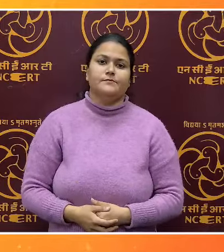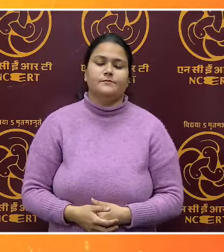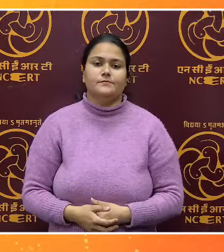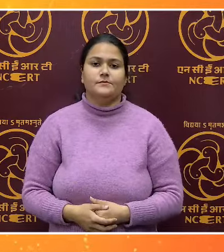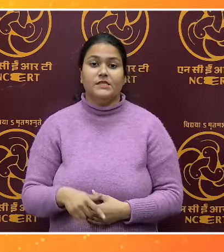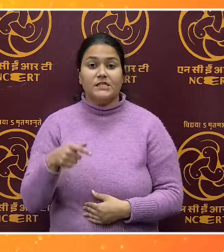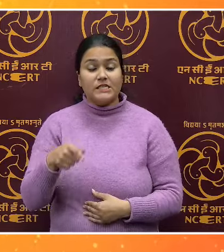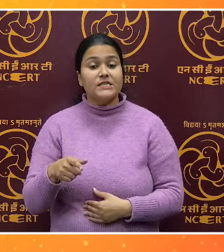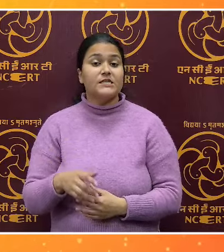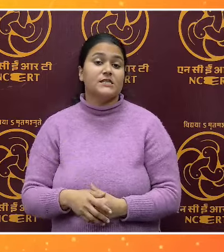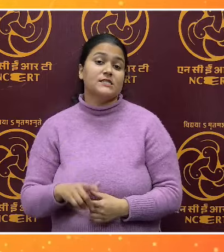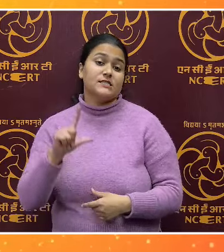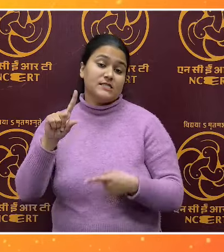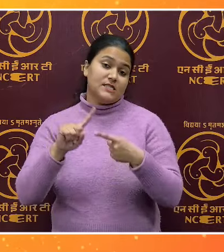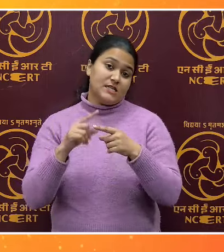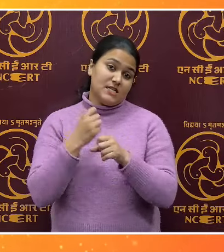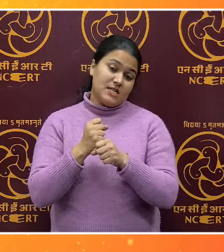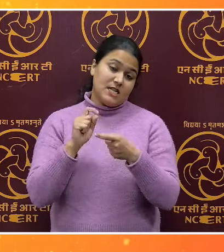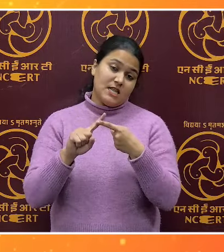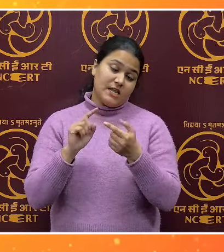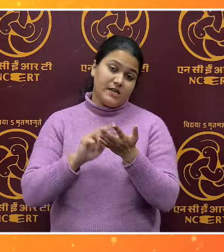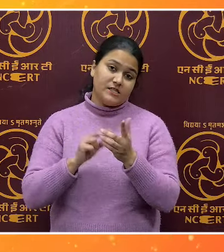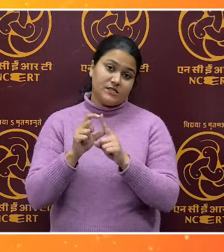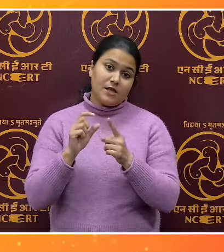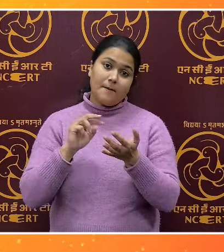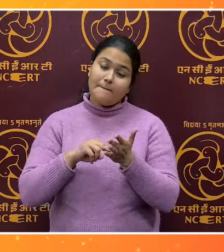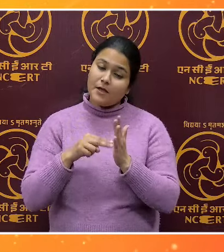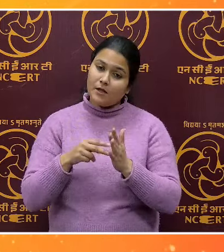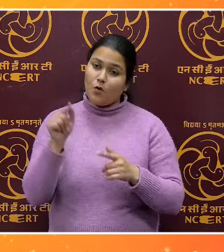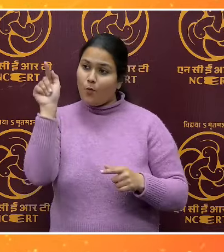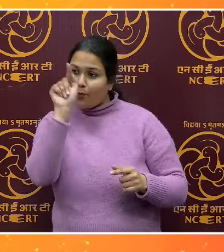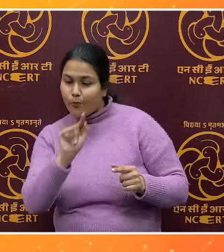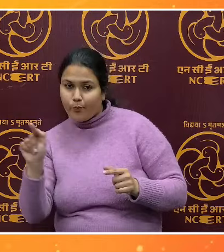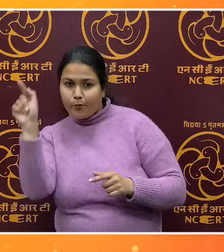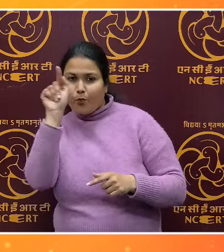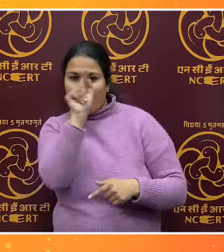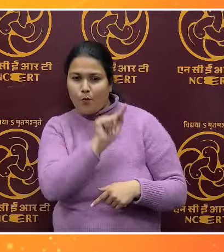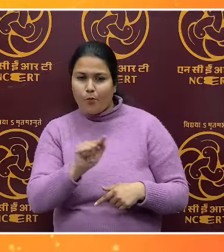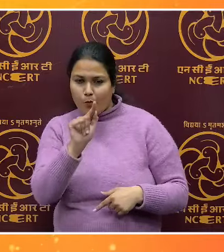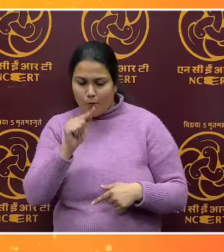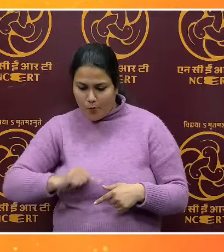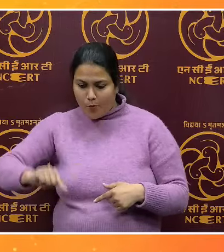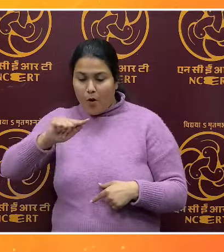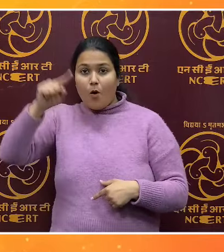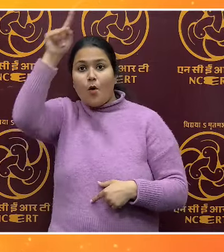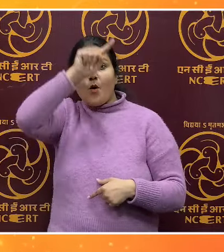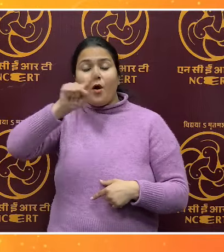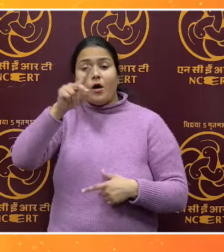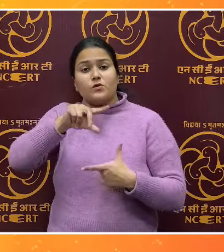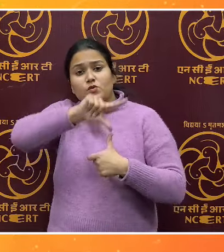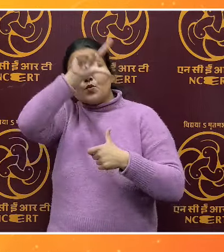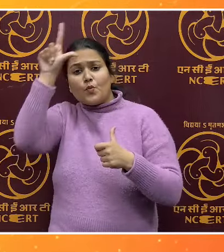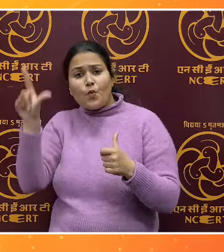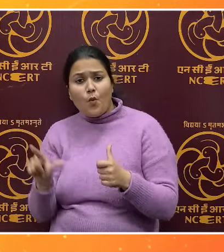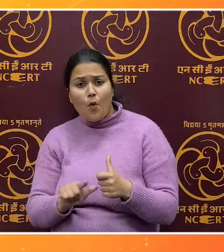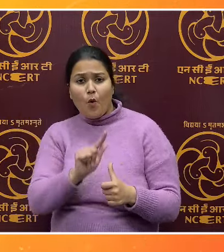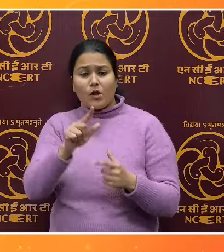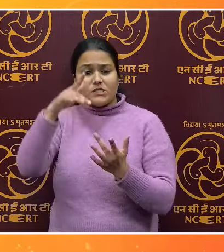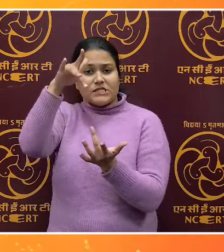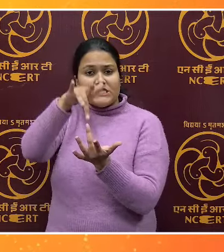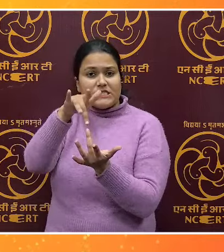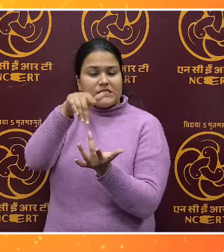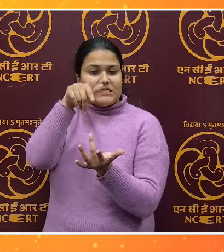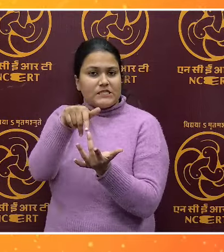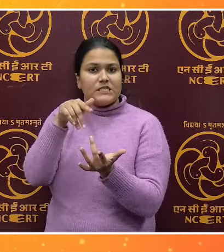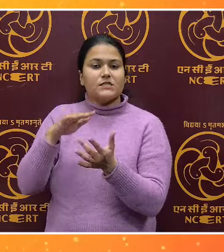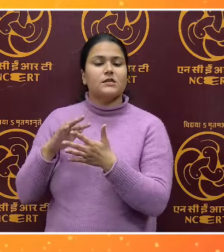Such ligands which make a ring kind of structure surrounding to the central metal, that is called chelating